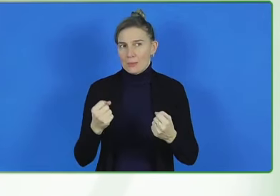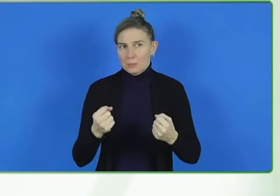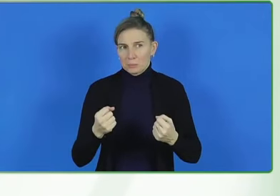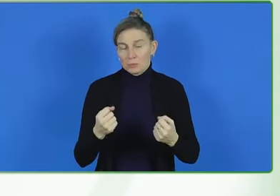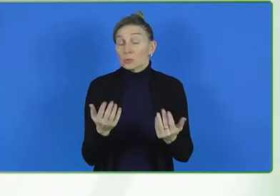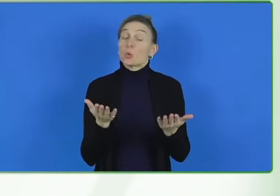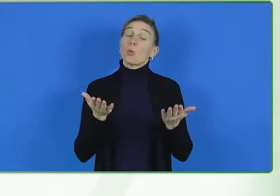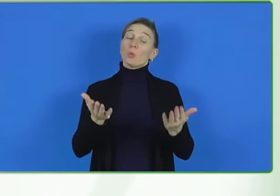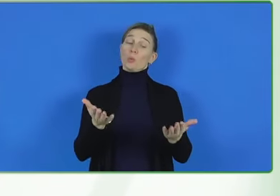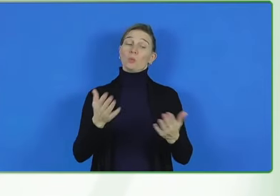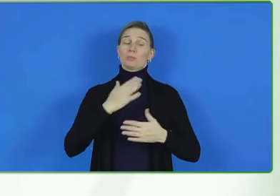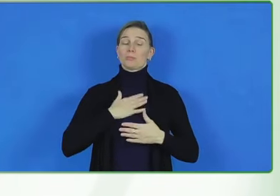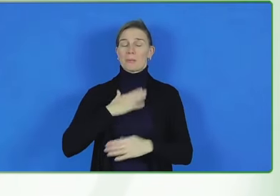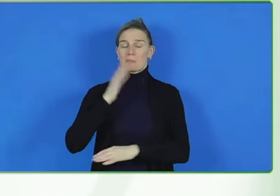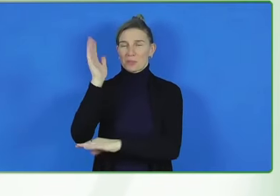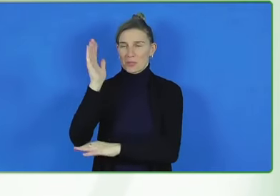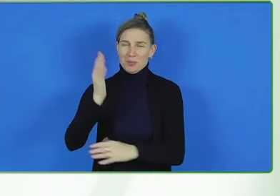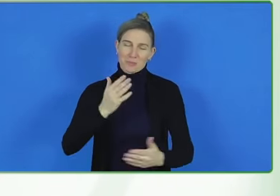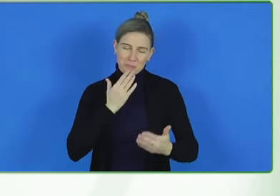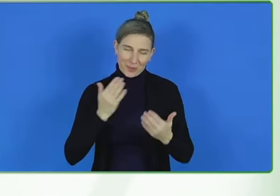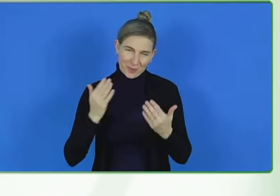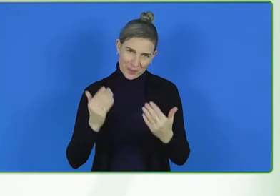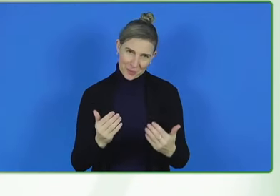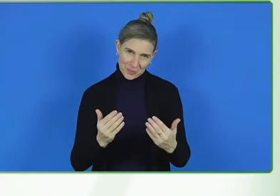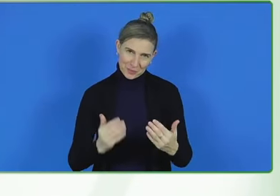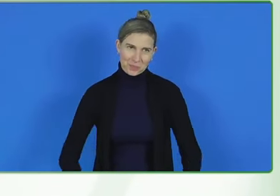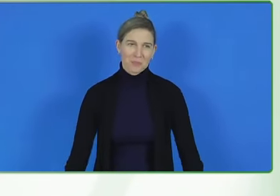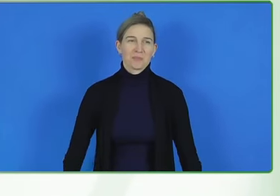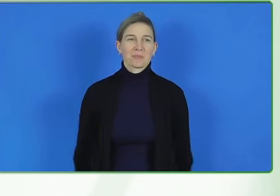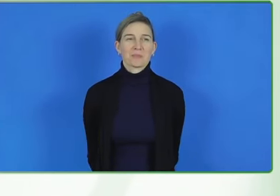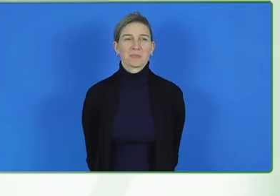my presentation. Thank you very much. And